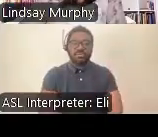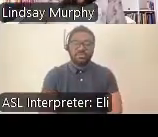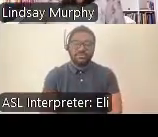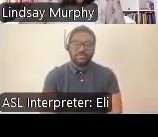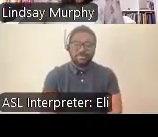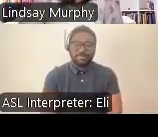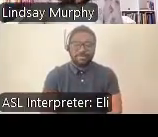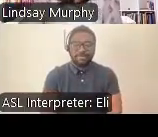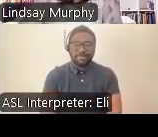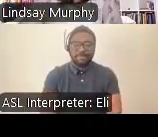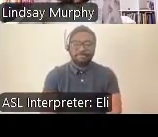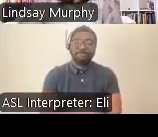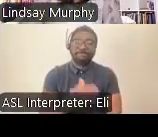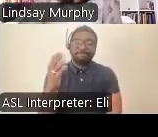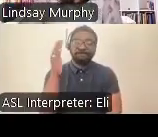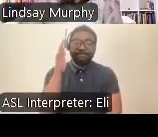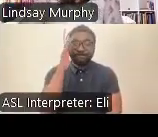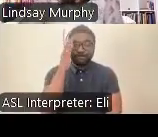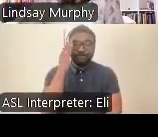And next slide.